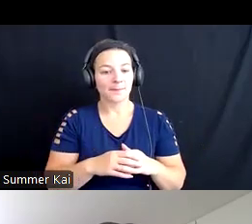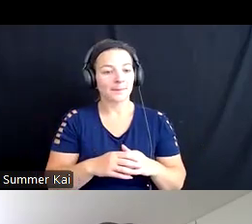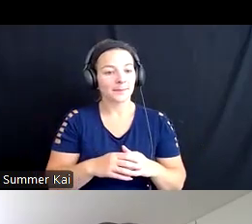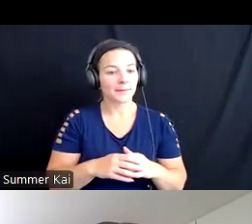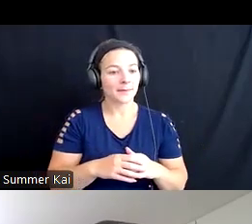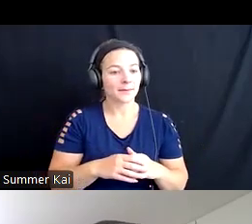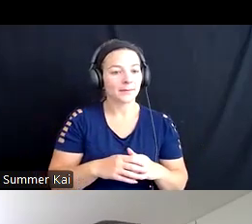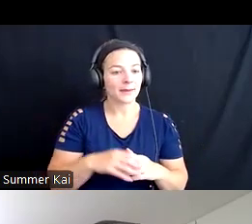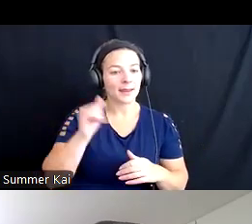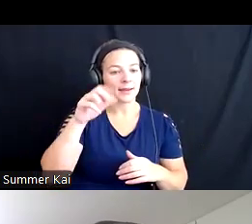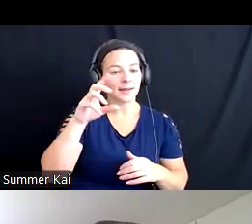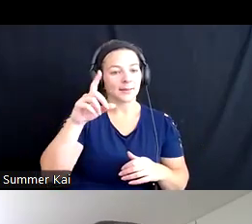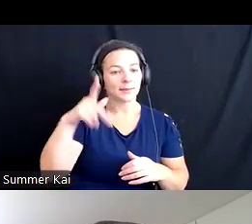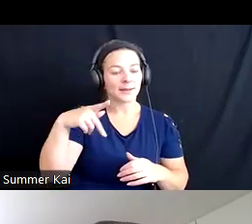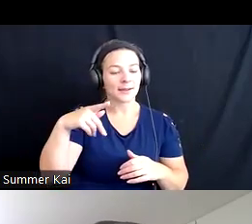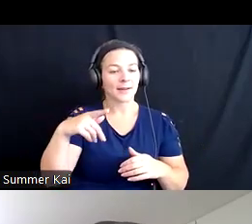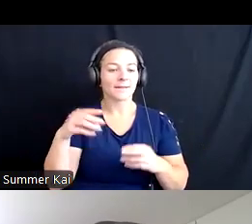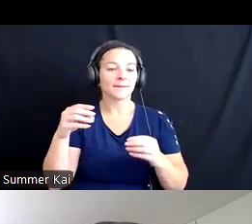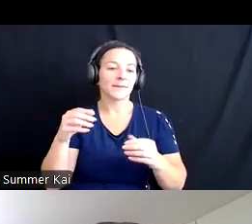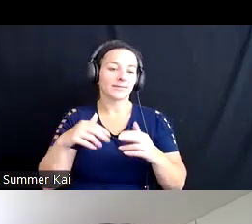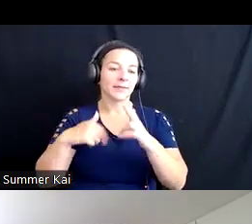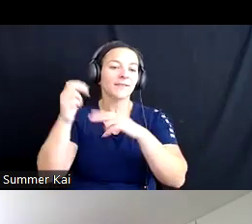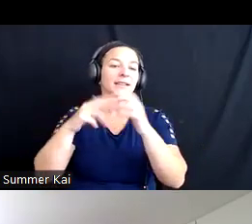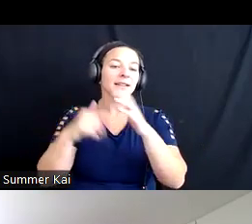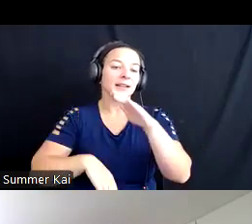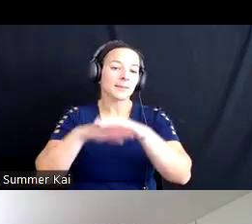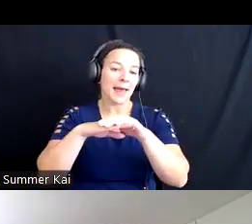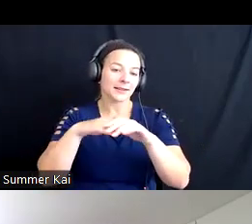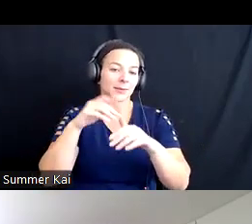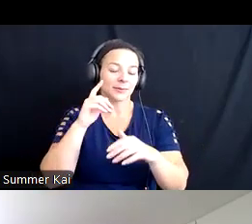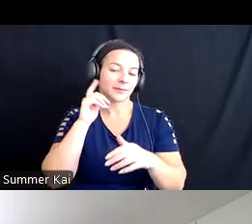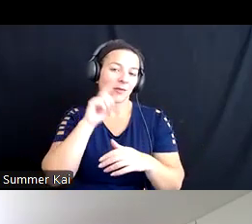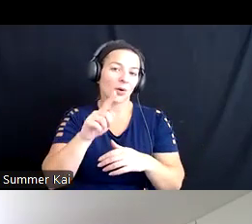maximum client capacity per 1,000 residents.